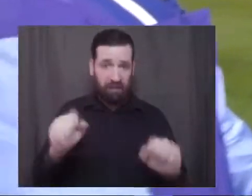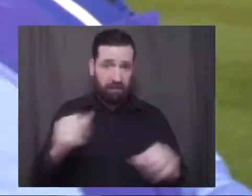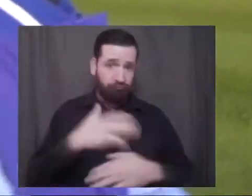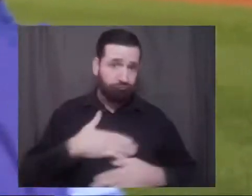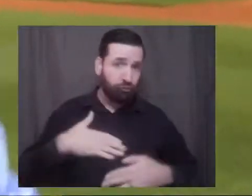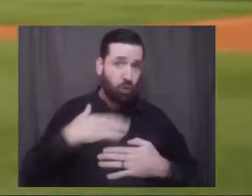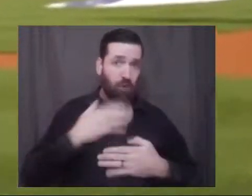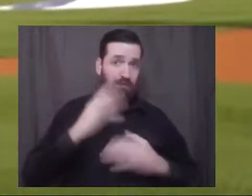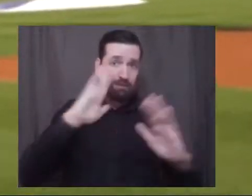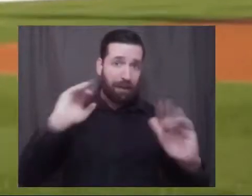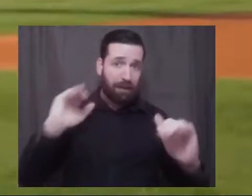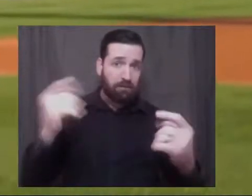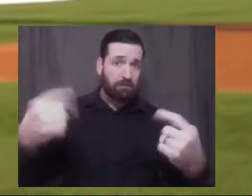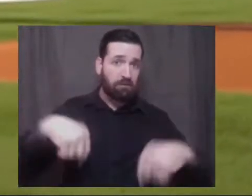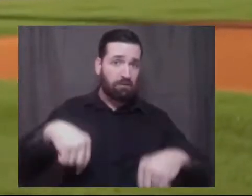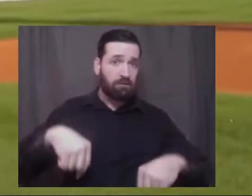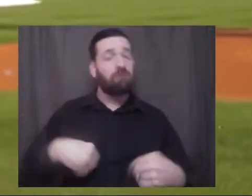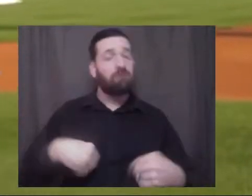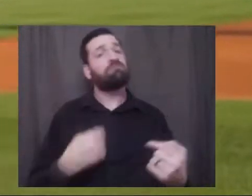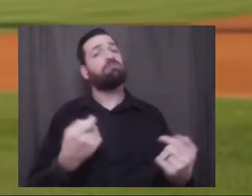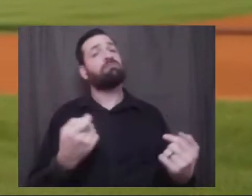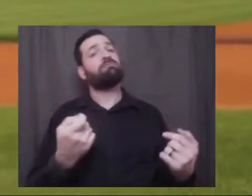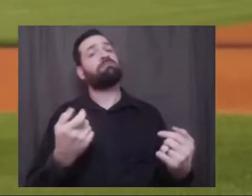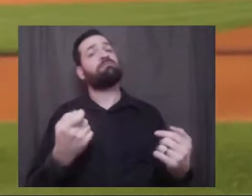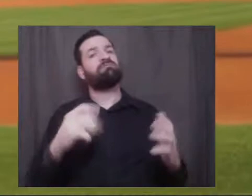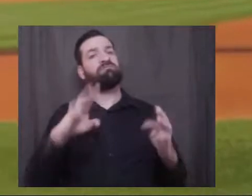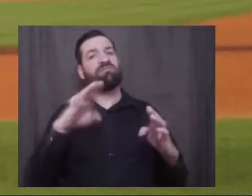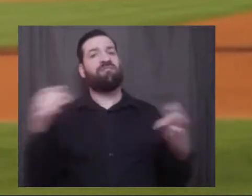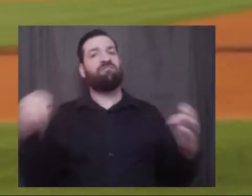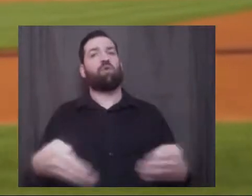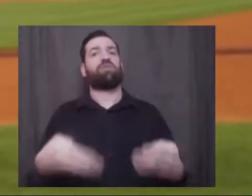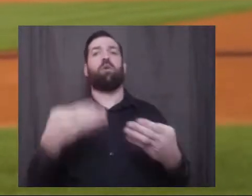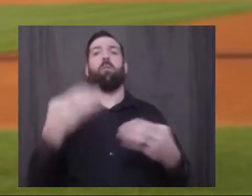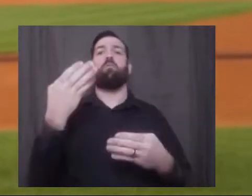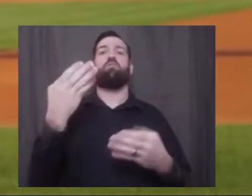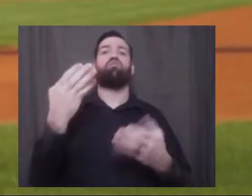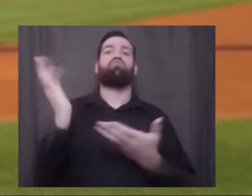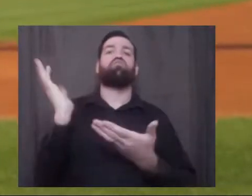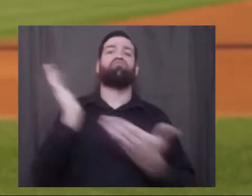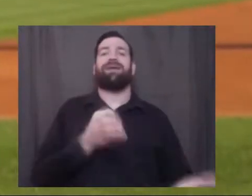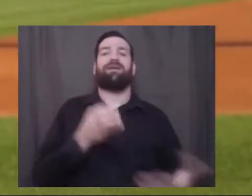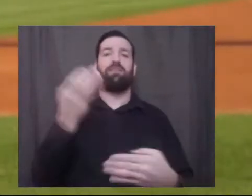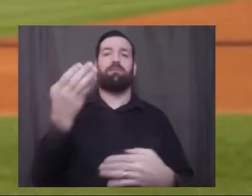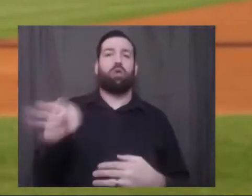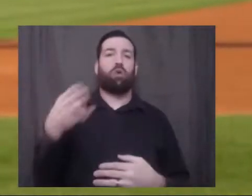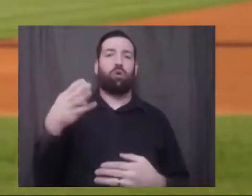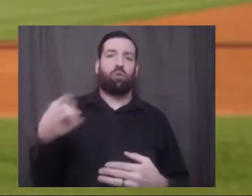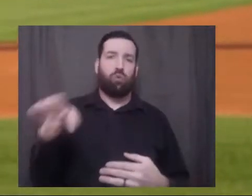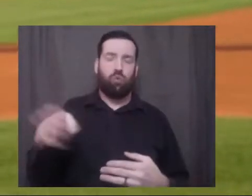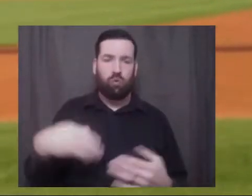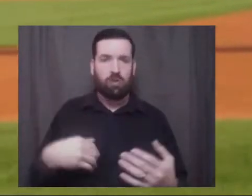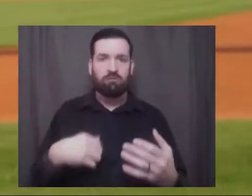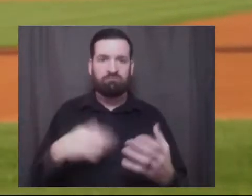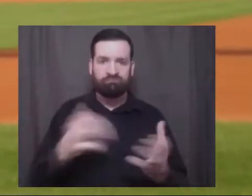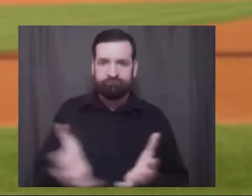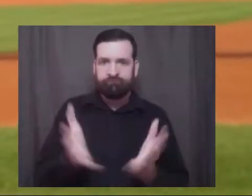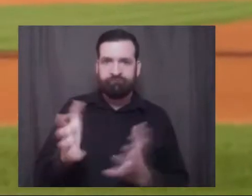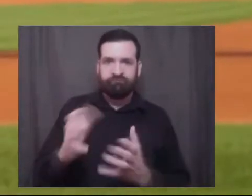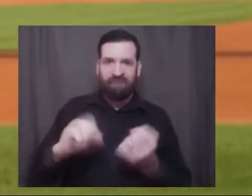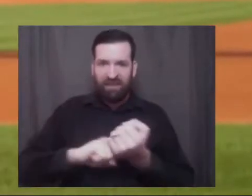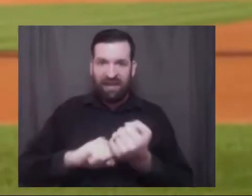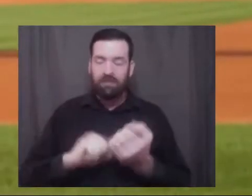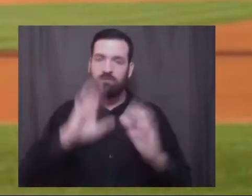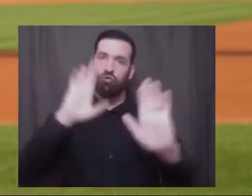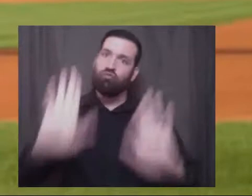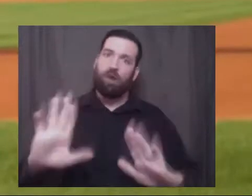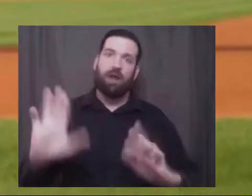we're really trying to focus on bring out the blue. So we really want to encourage people. Our fans have been great about doing this in general, but